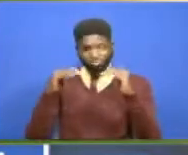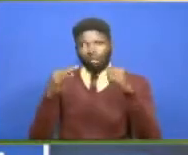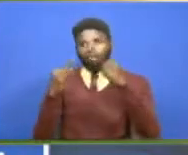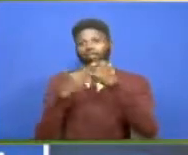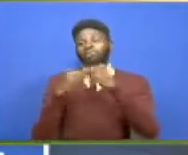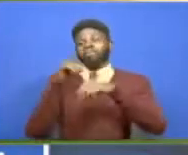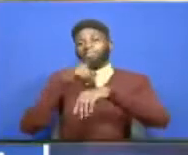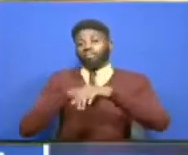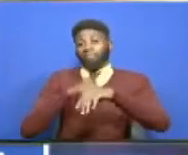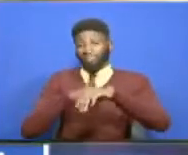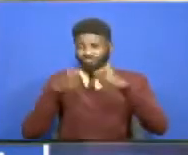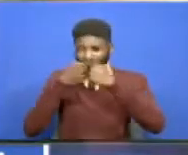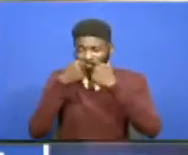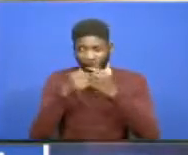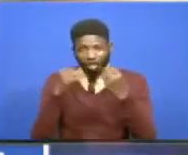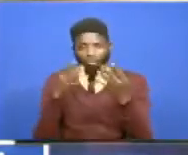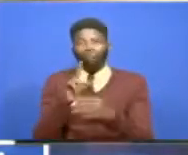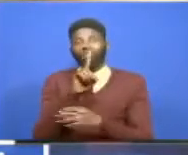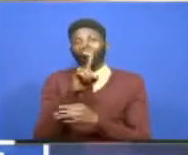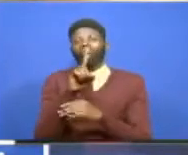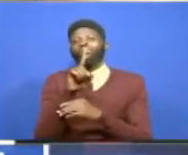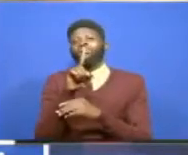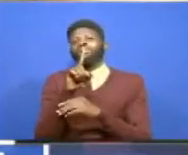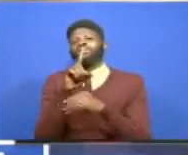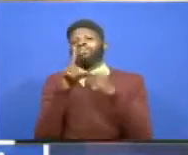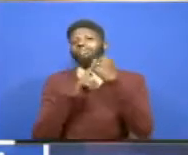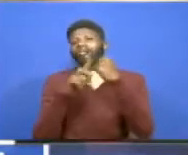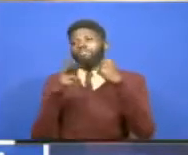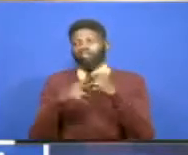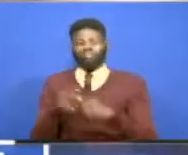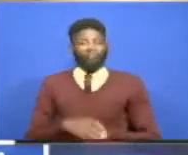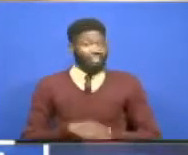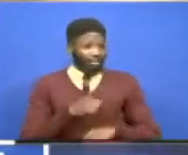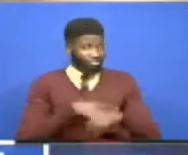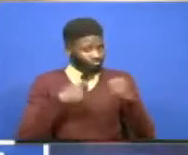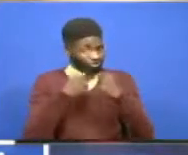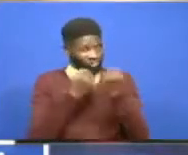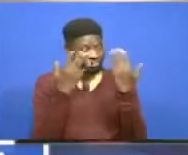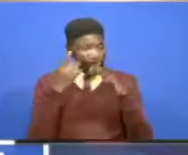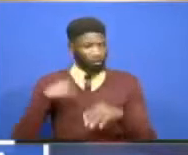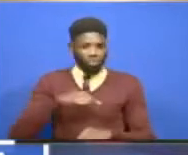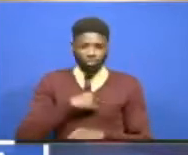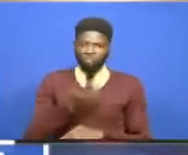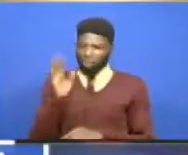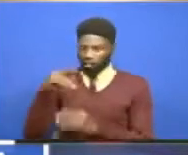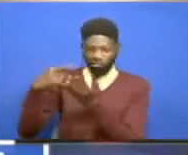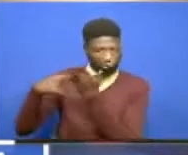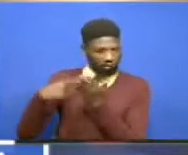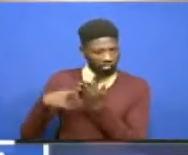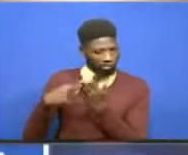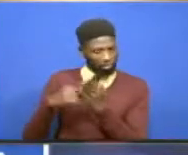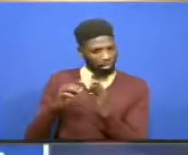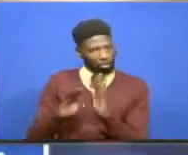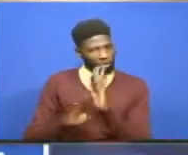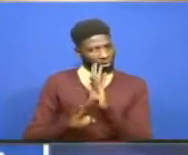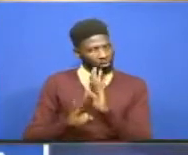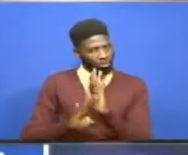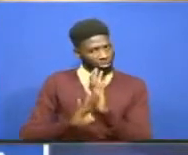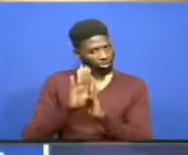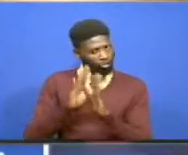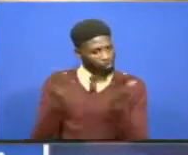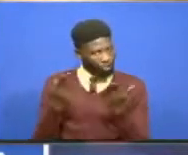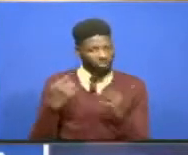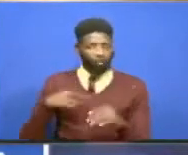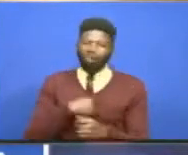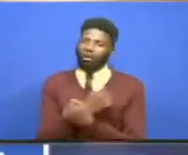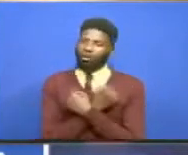167 clashes. It's so soon after the game. We're going to digest it. We're going to go back to the drawing board and look at what we can improve. Look, we love playing